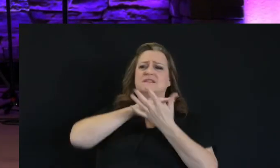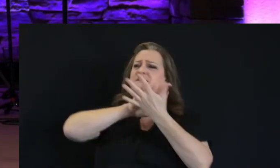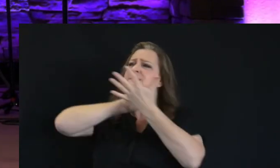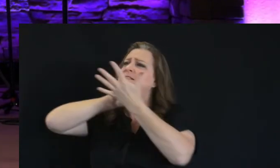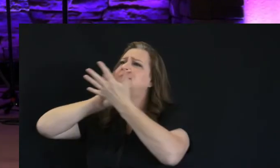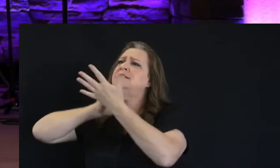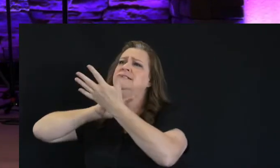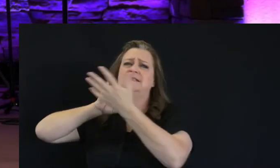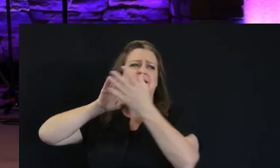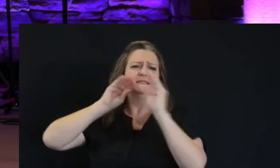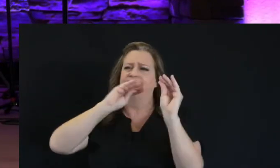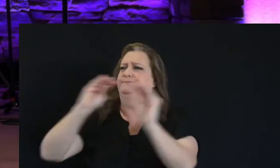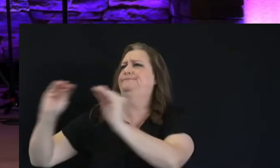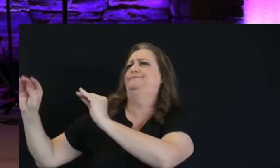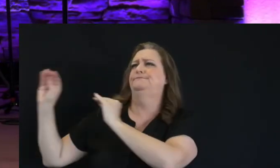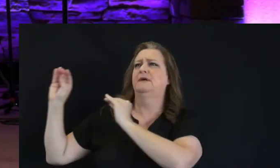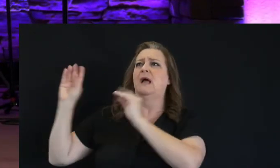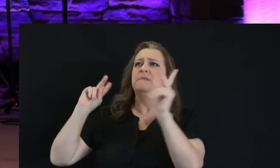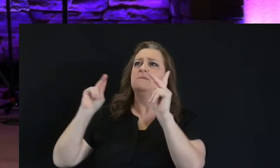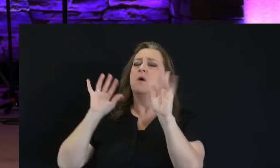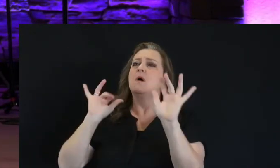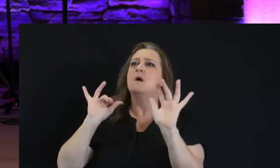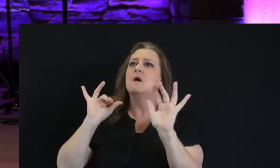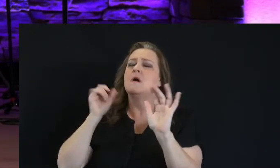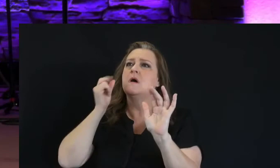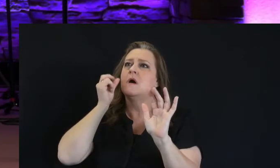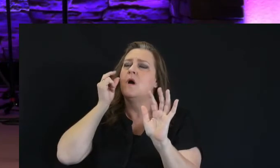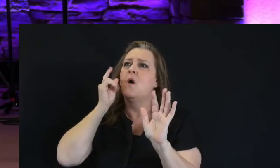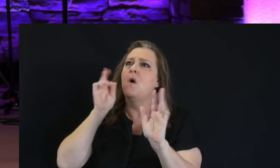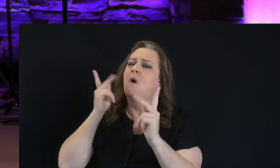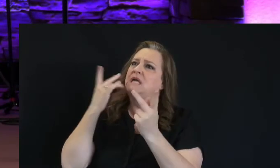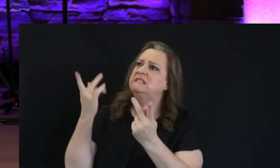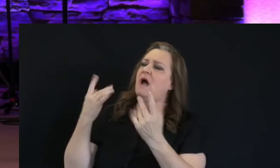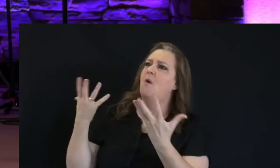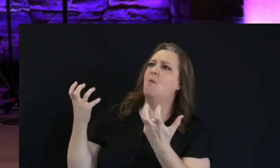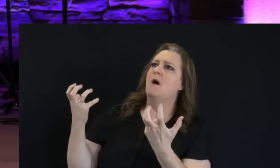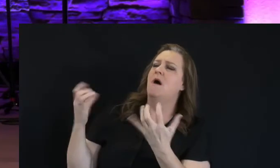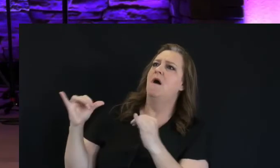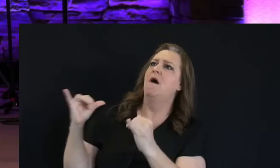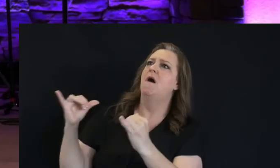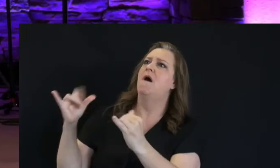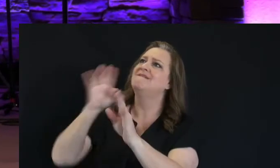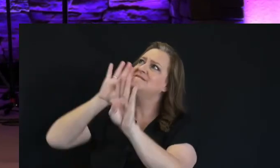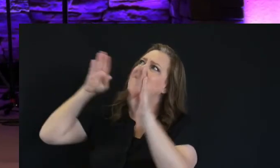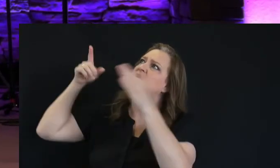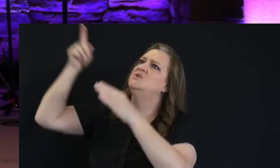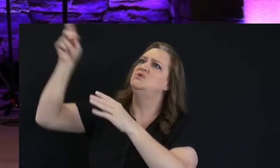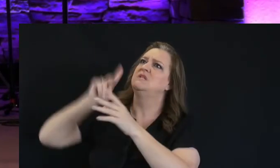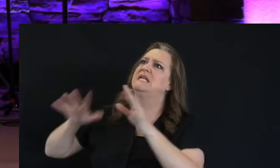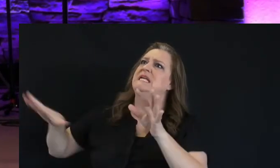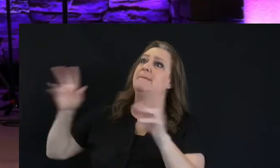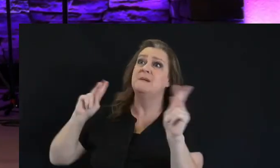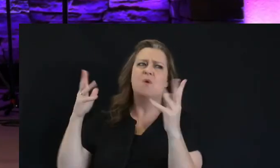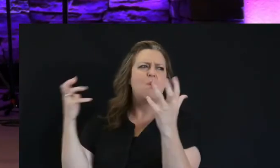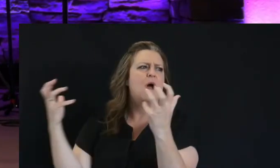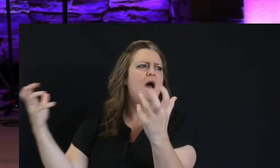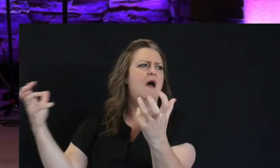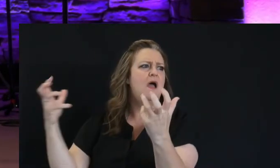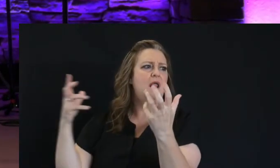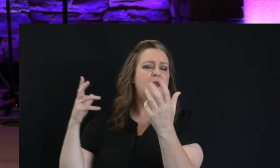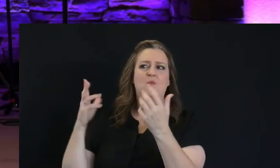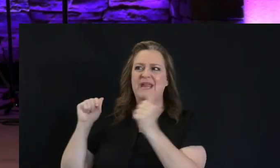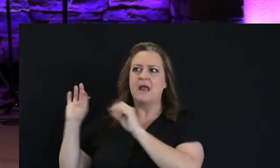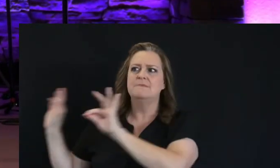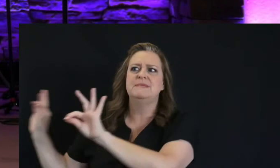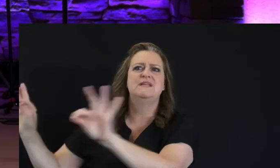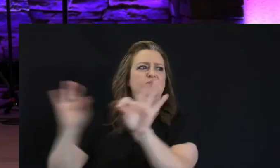taste the salt and they see the light that is shining through us because of our focus on you and on your kingdom. God, make us sold out in